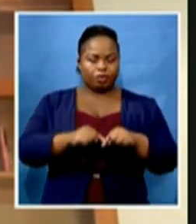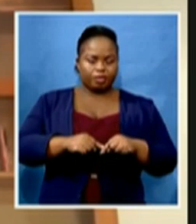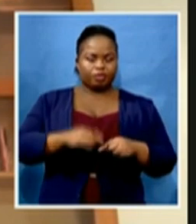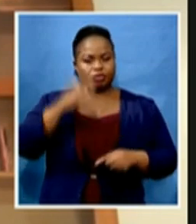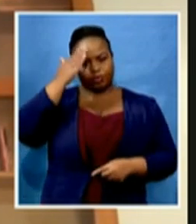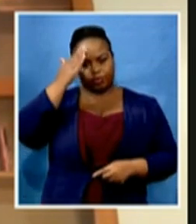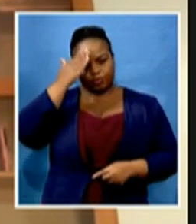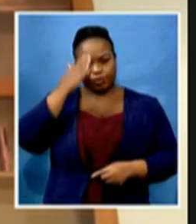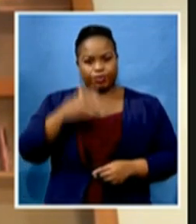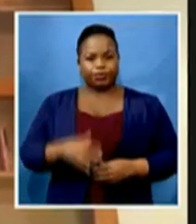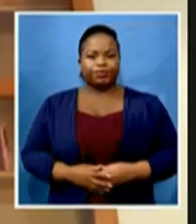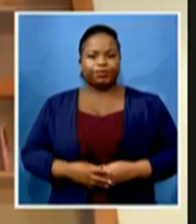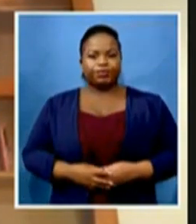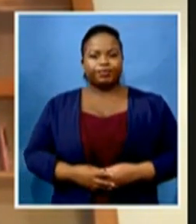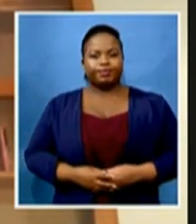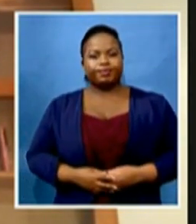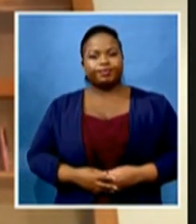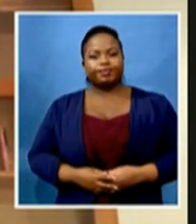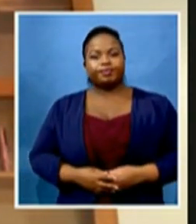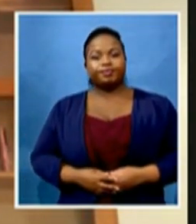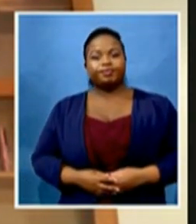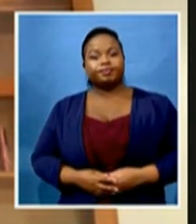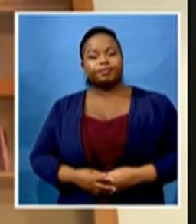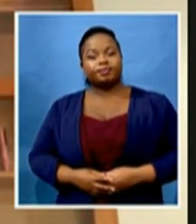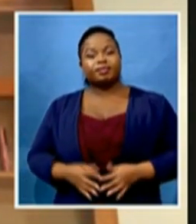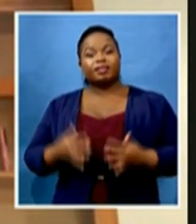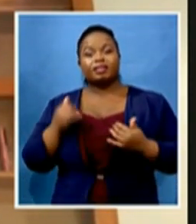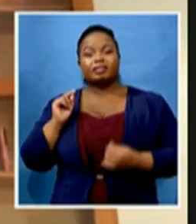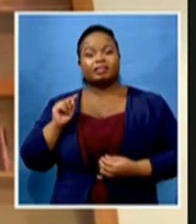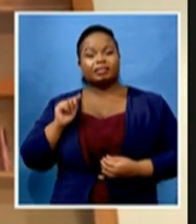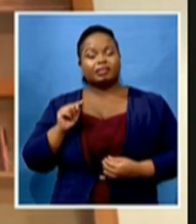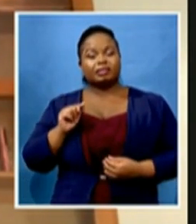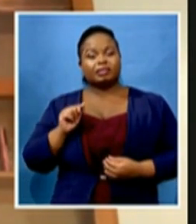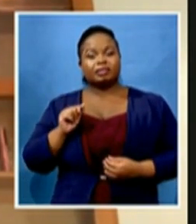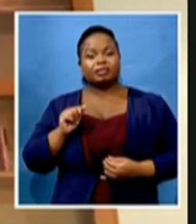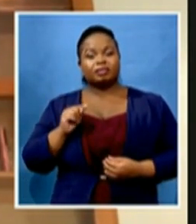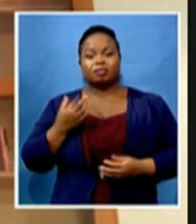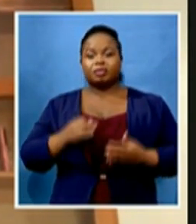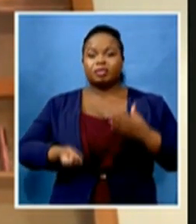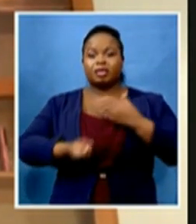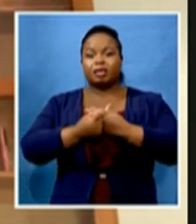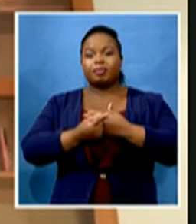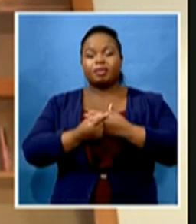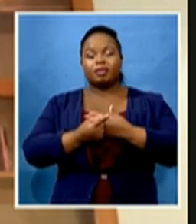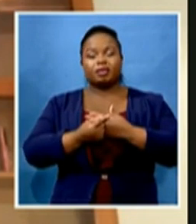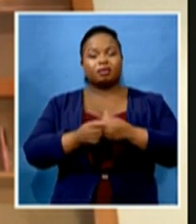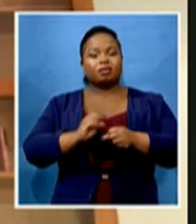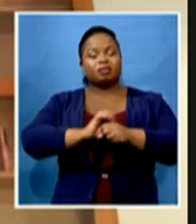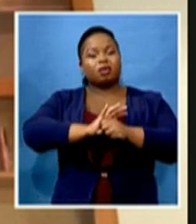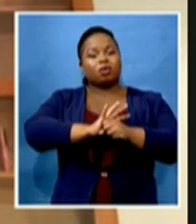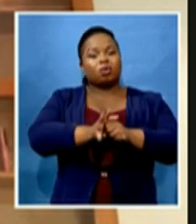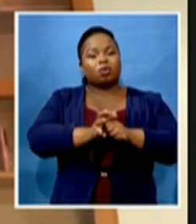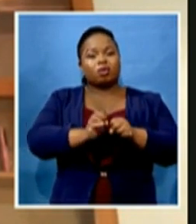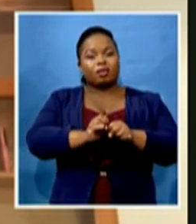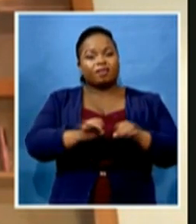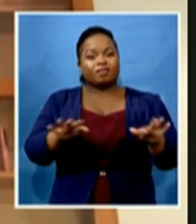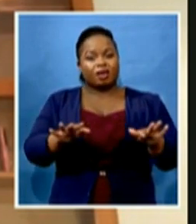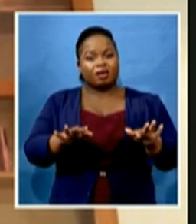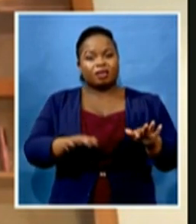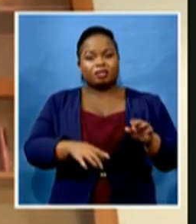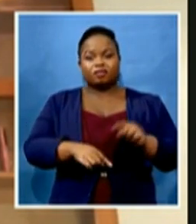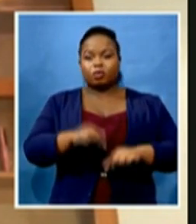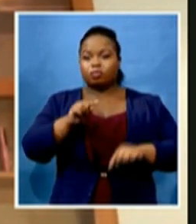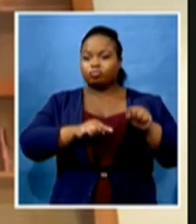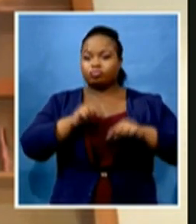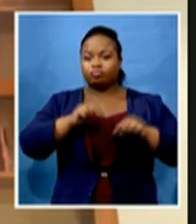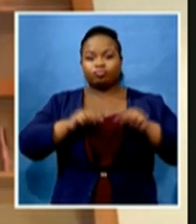this has been an unfolding epidemic that over the past few months, we